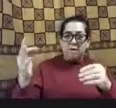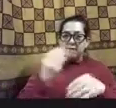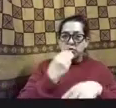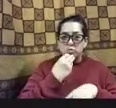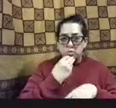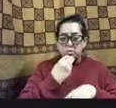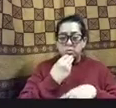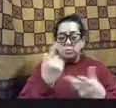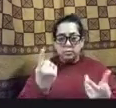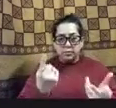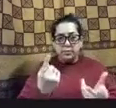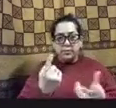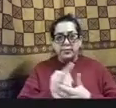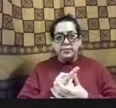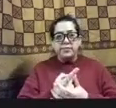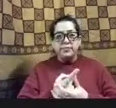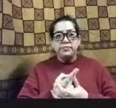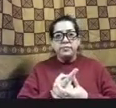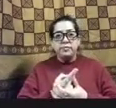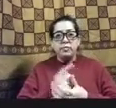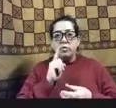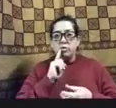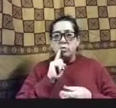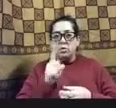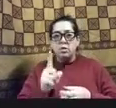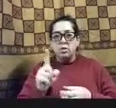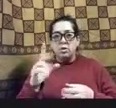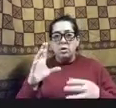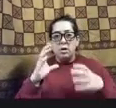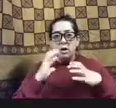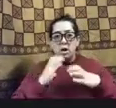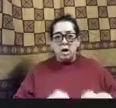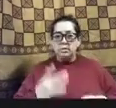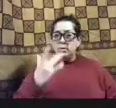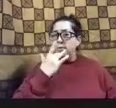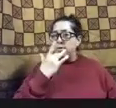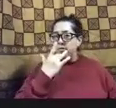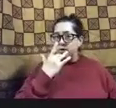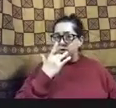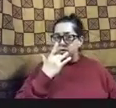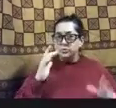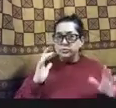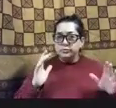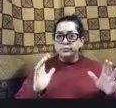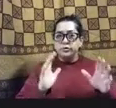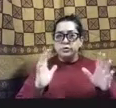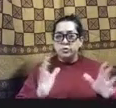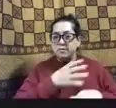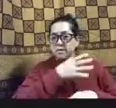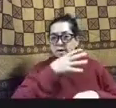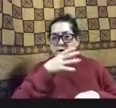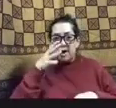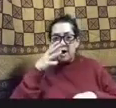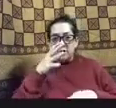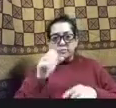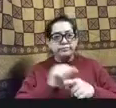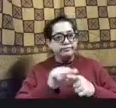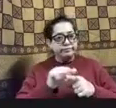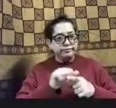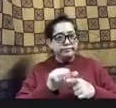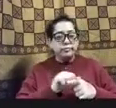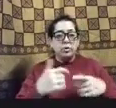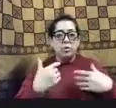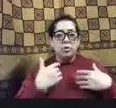food. And so ultimately, customer preferences drive agricultural practices. If we